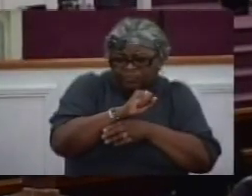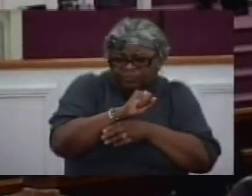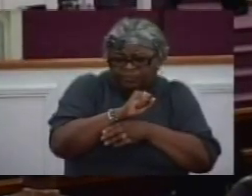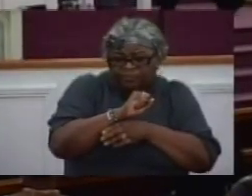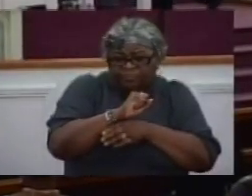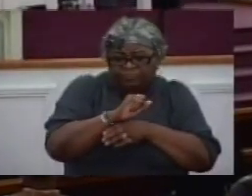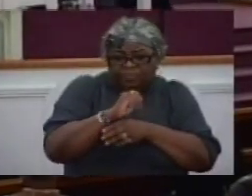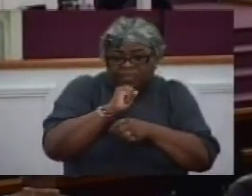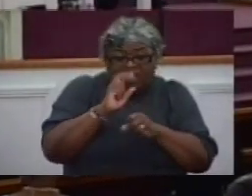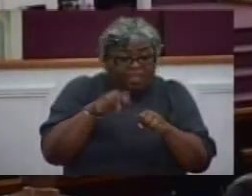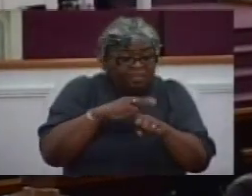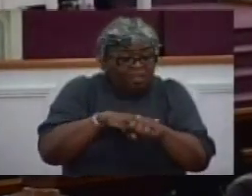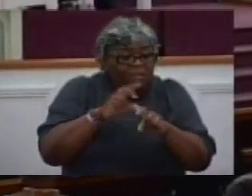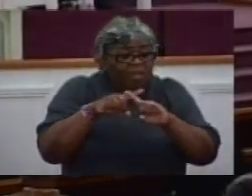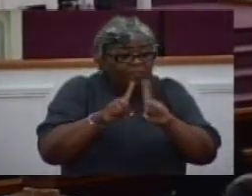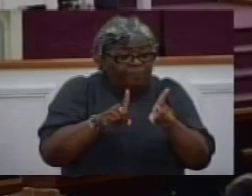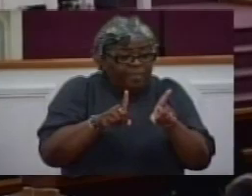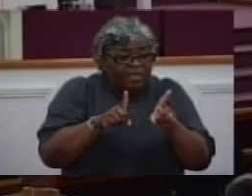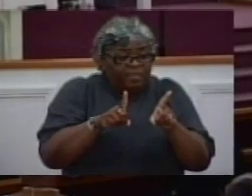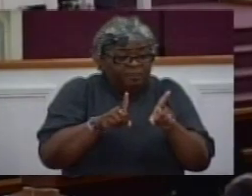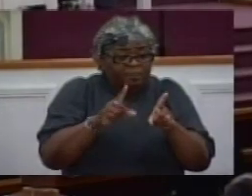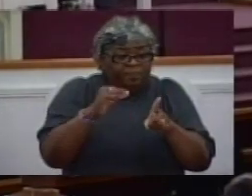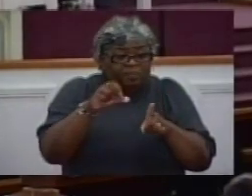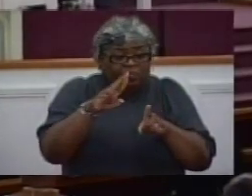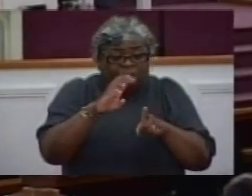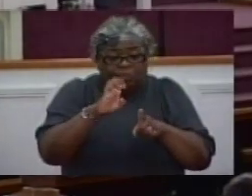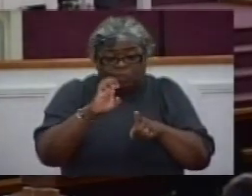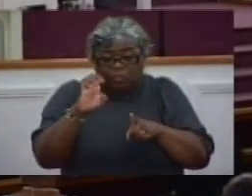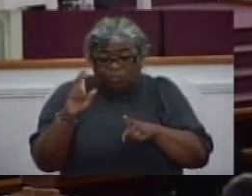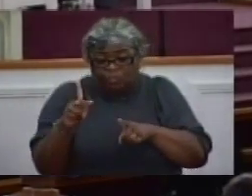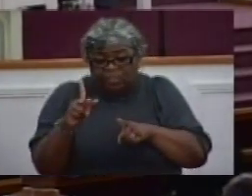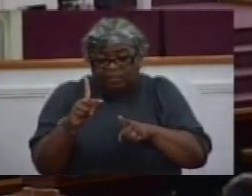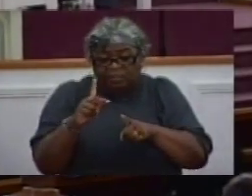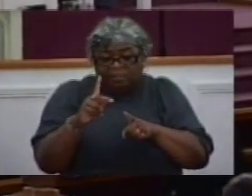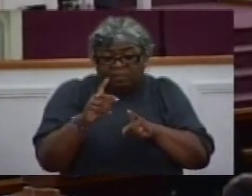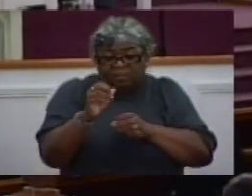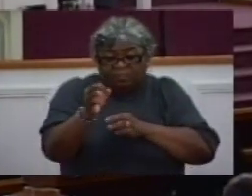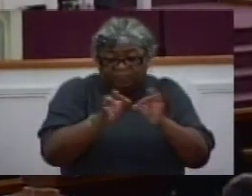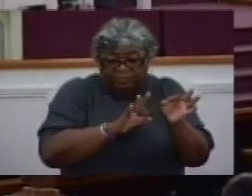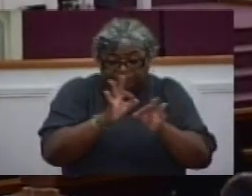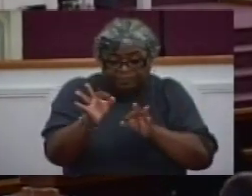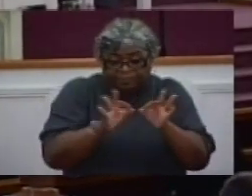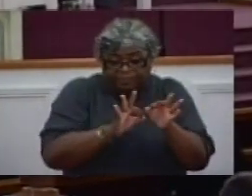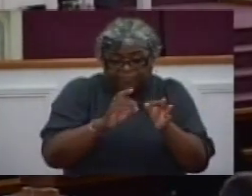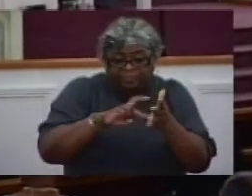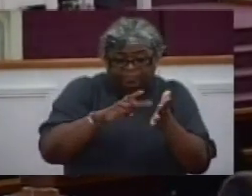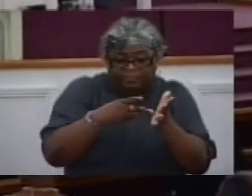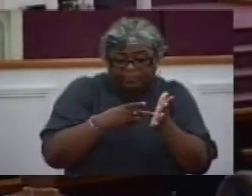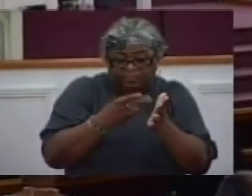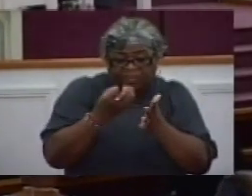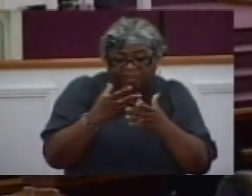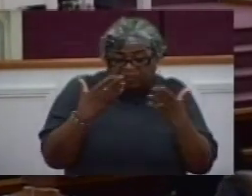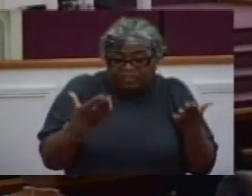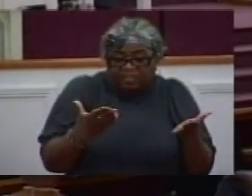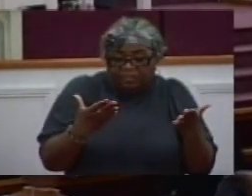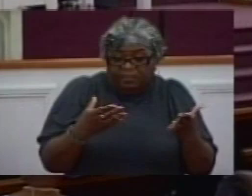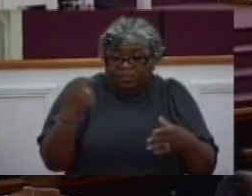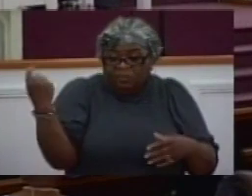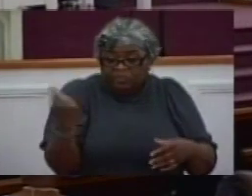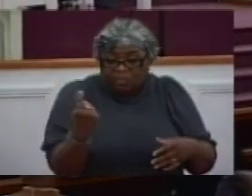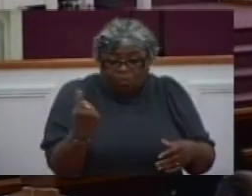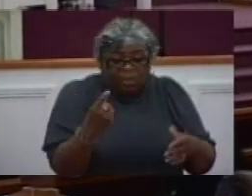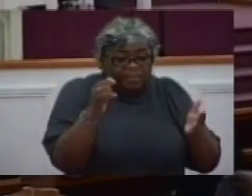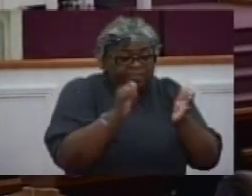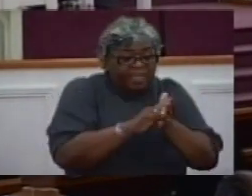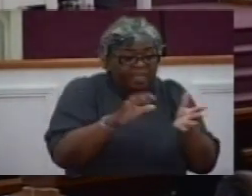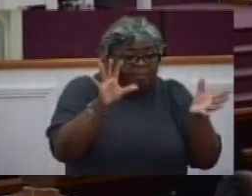uncommon. But the Greek translation gives the description and the meaning of something or someone